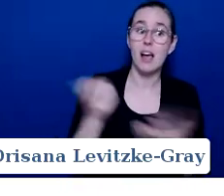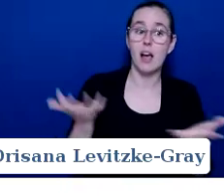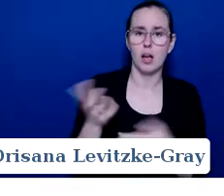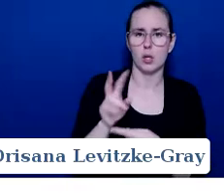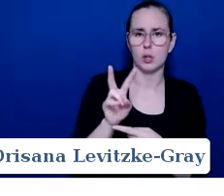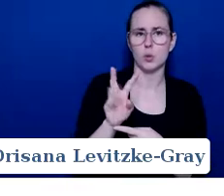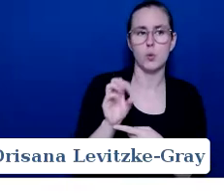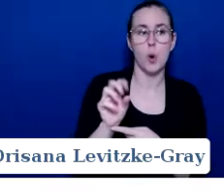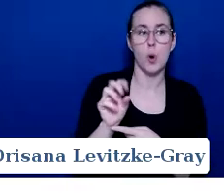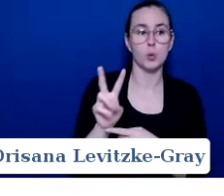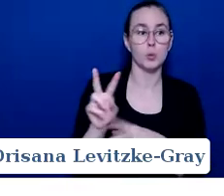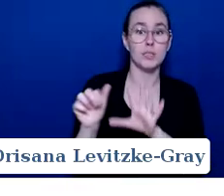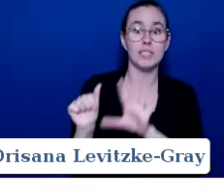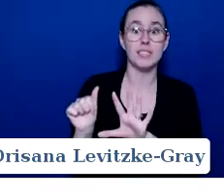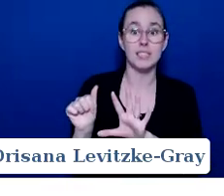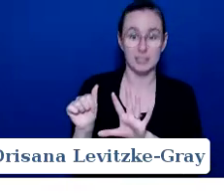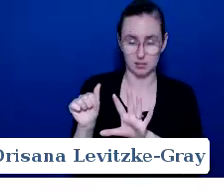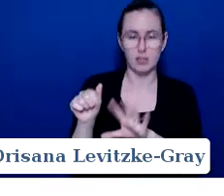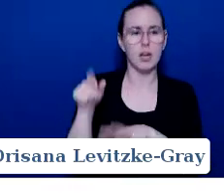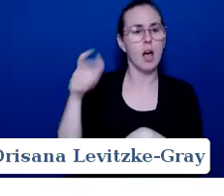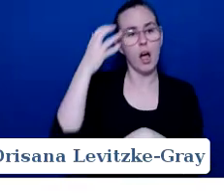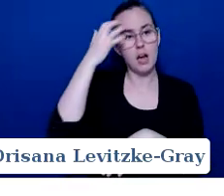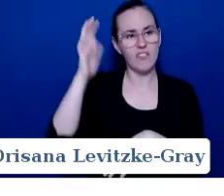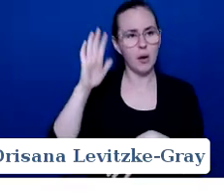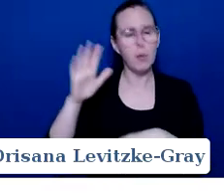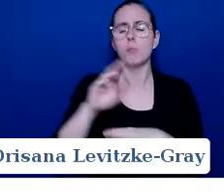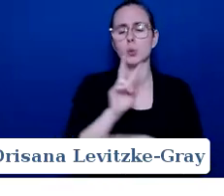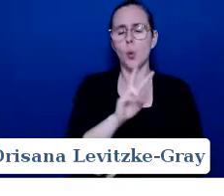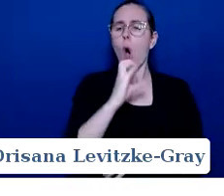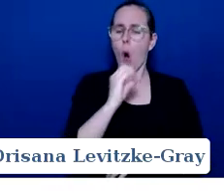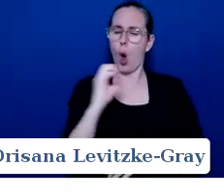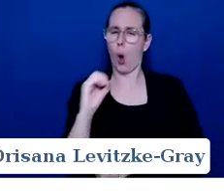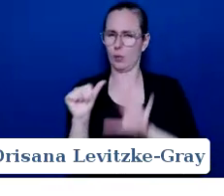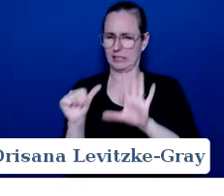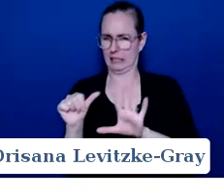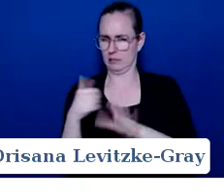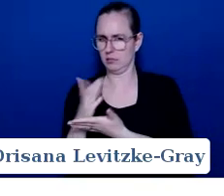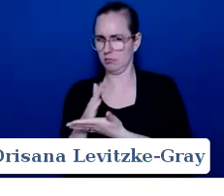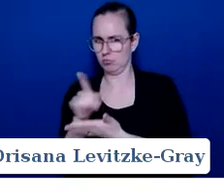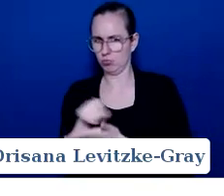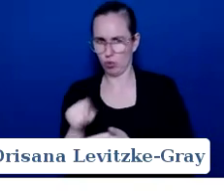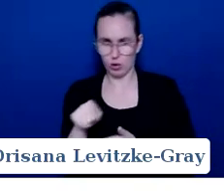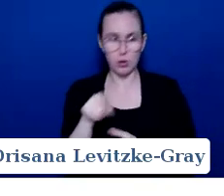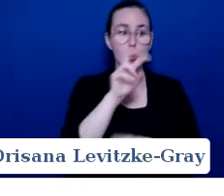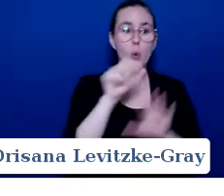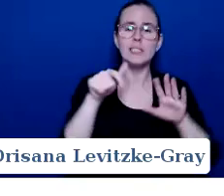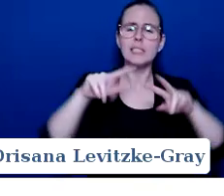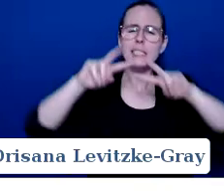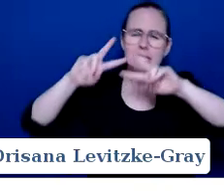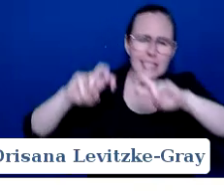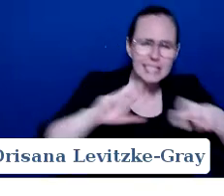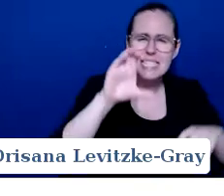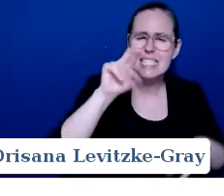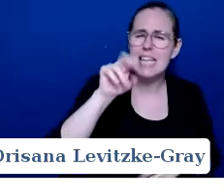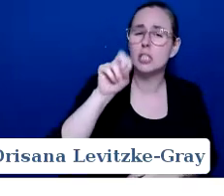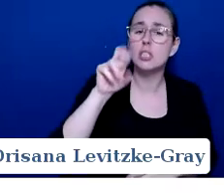self-identification only 2% of the Egyptian population, which was a person with disability. And while preparing this